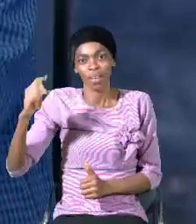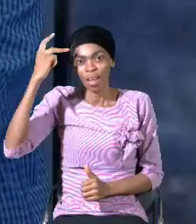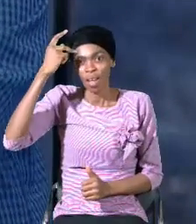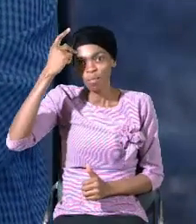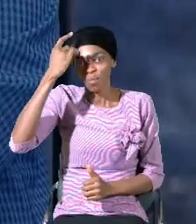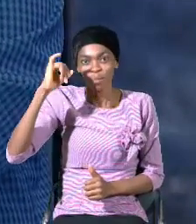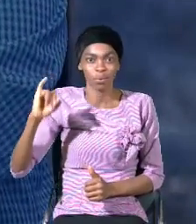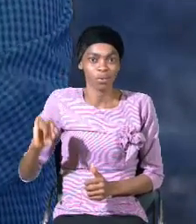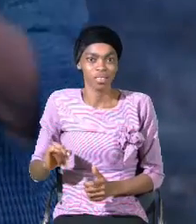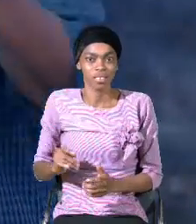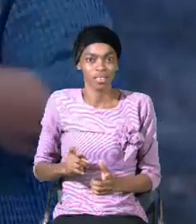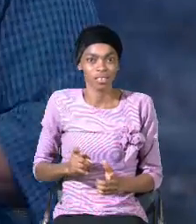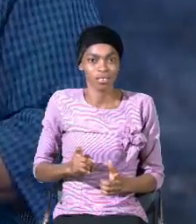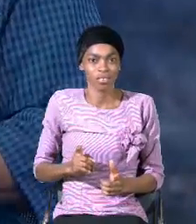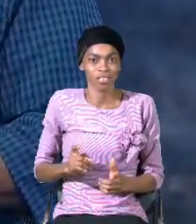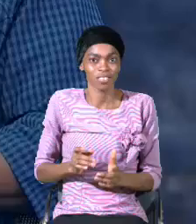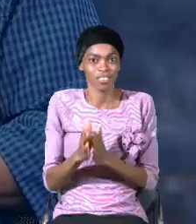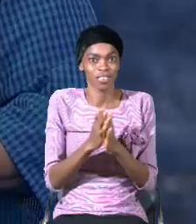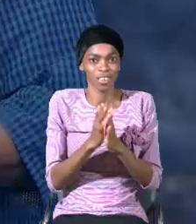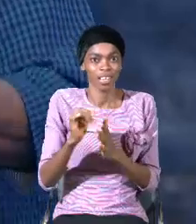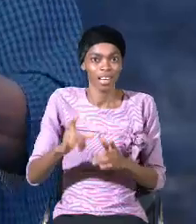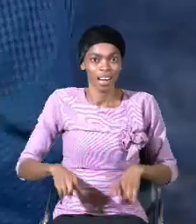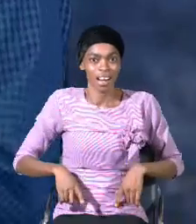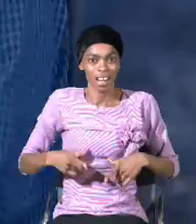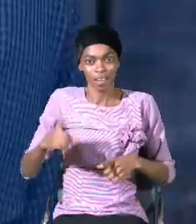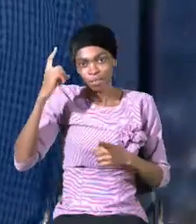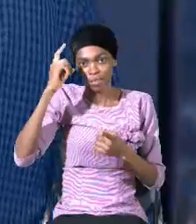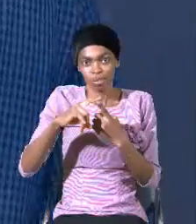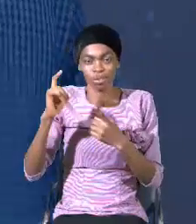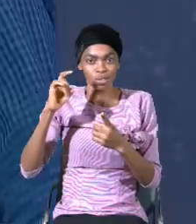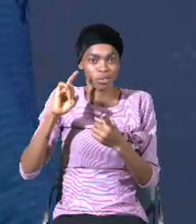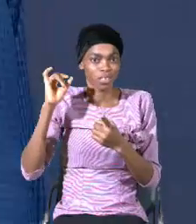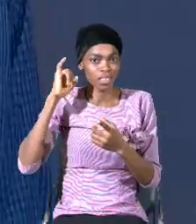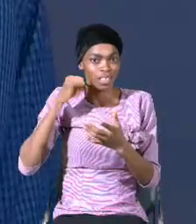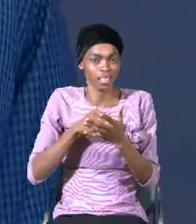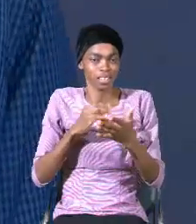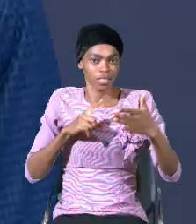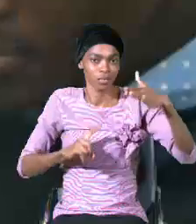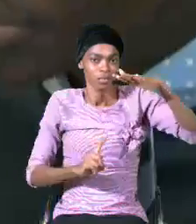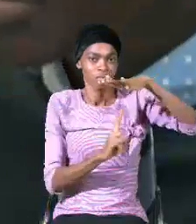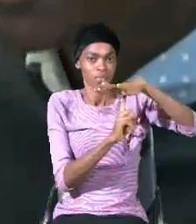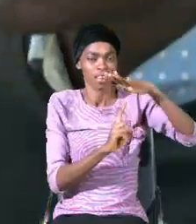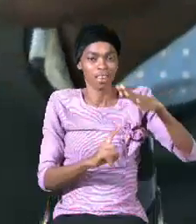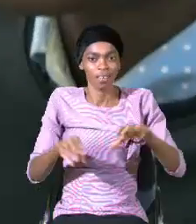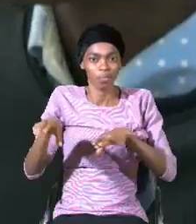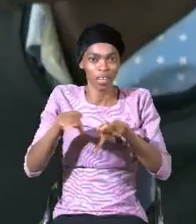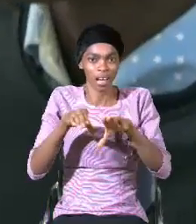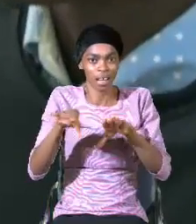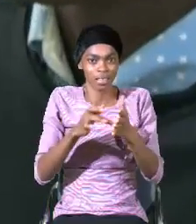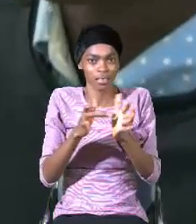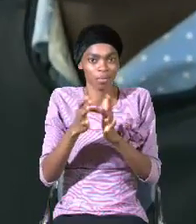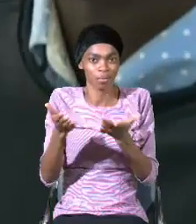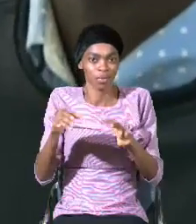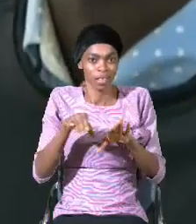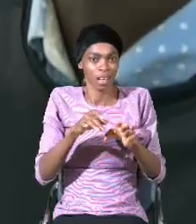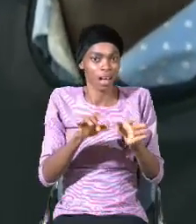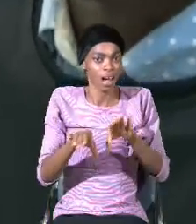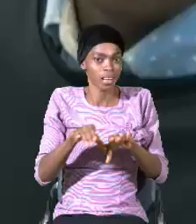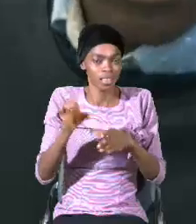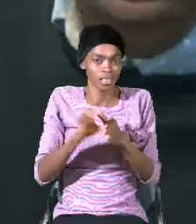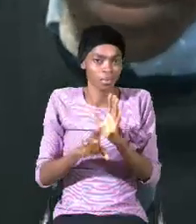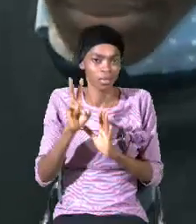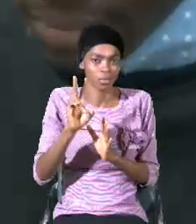purpose-driven life to its peak. I'm reading to you from Acts chapter 26. And I'm